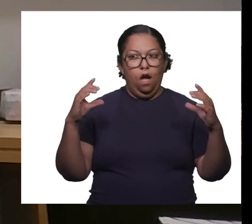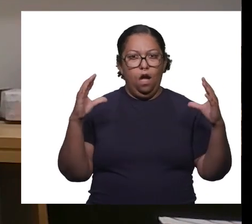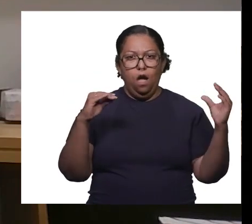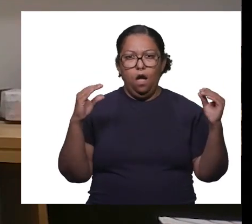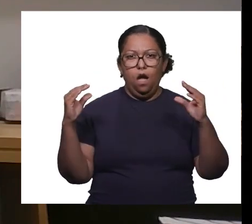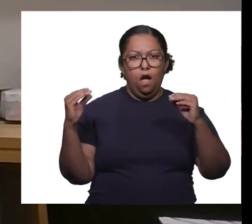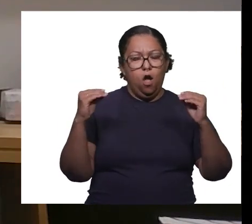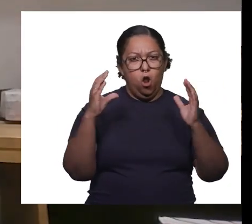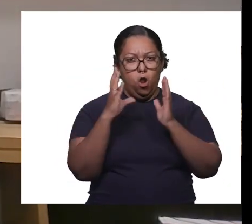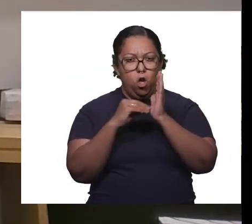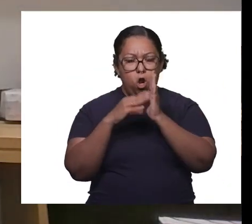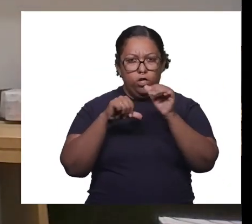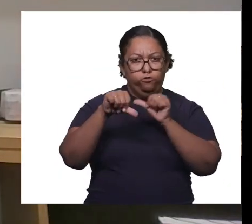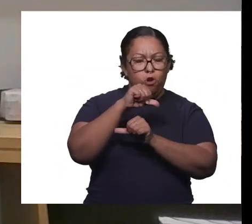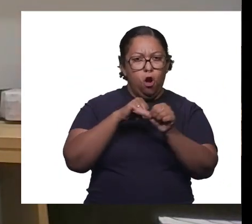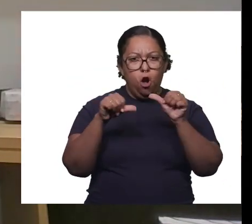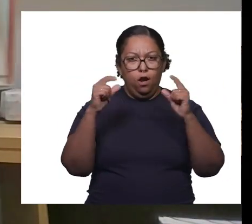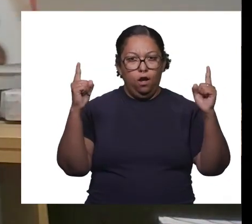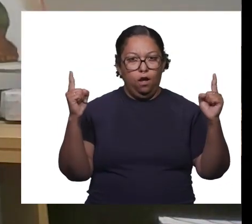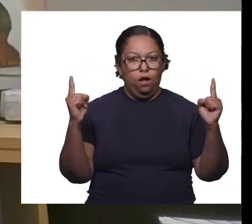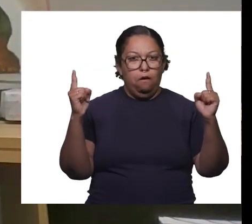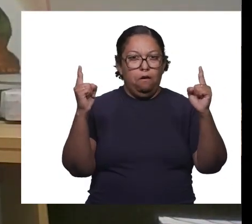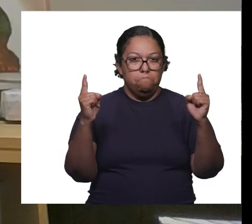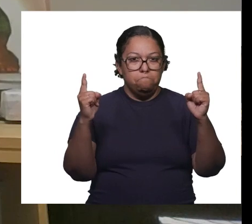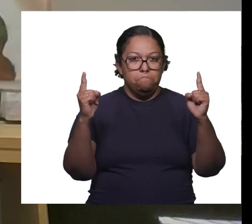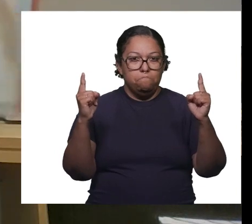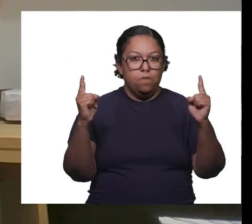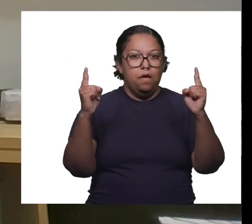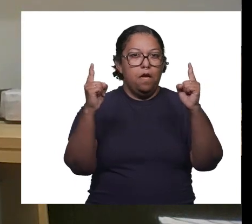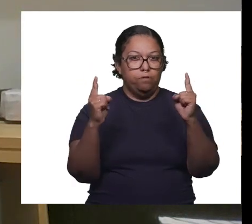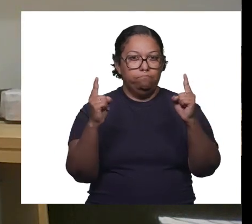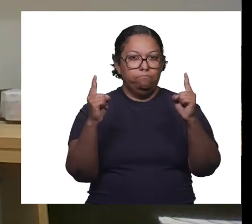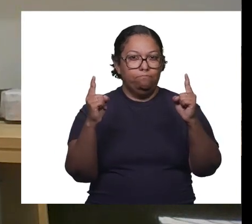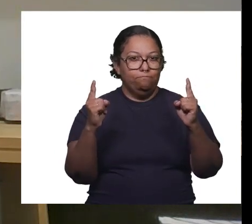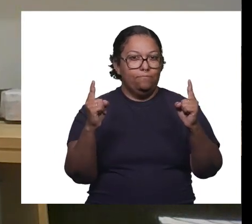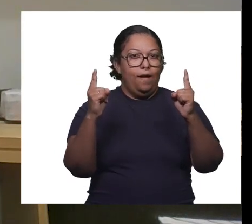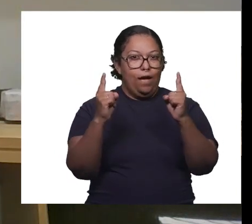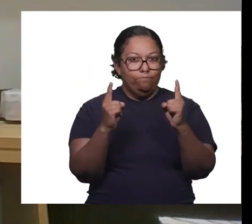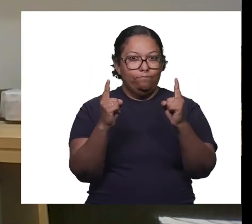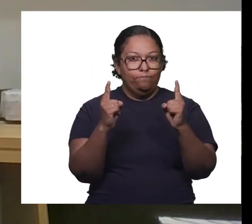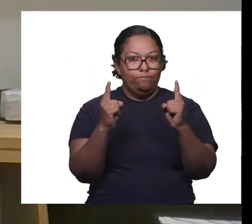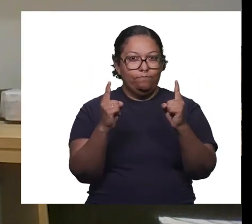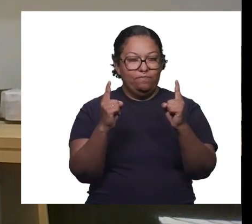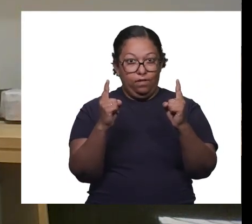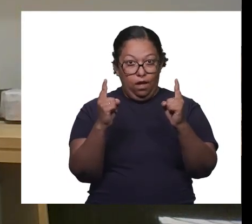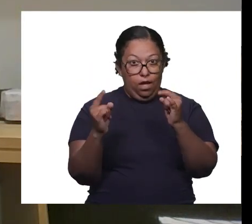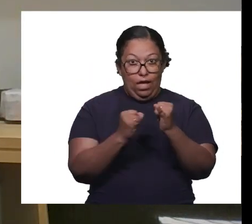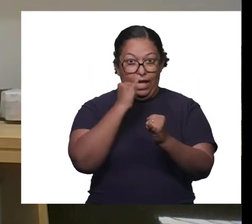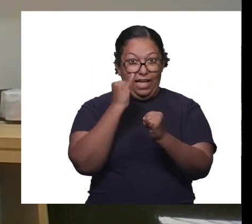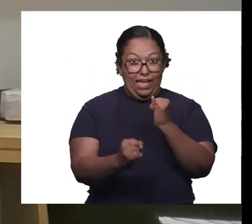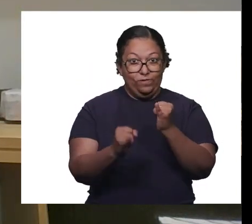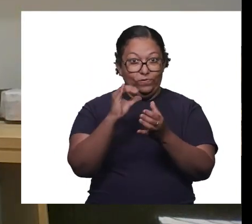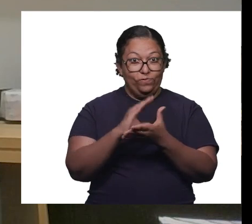and get to know each other more and more, they start to slowly inch closer and closer to each other until finally at